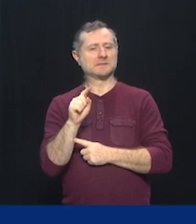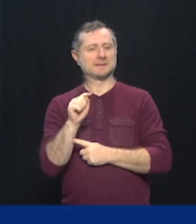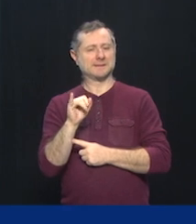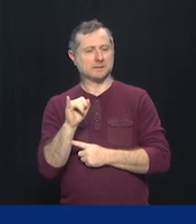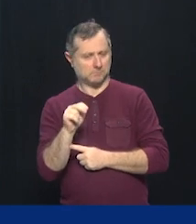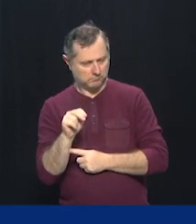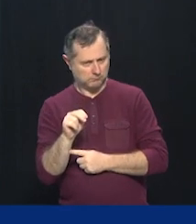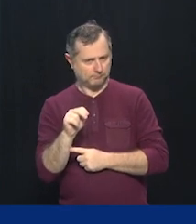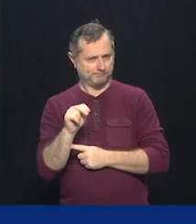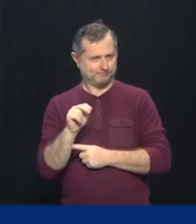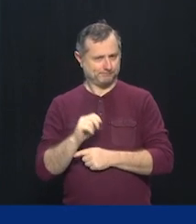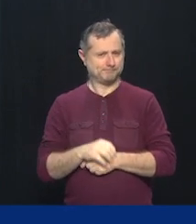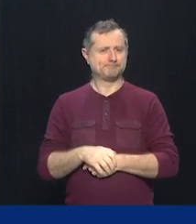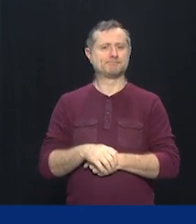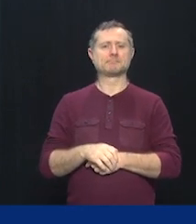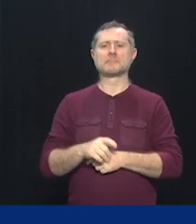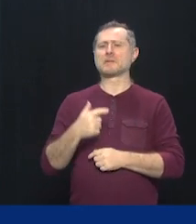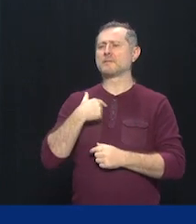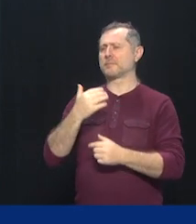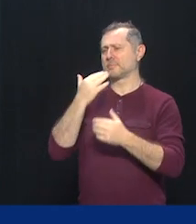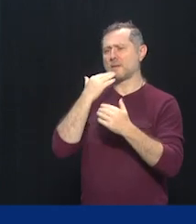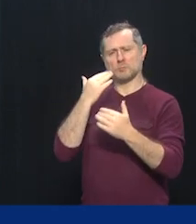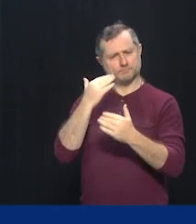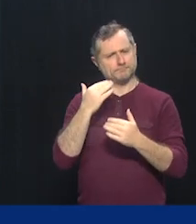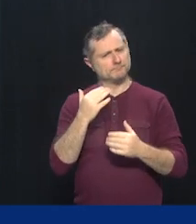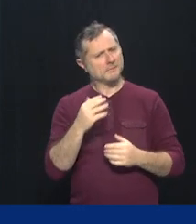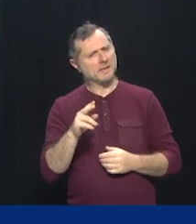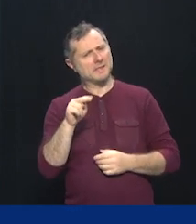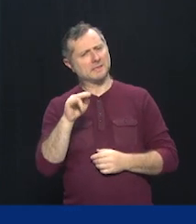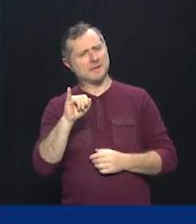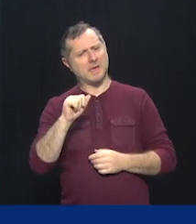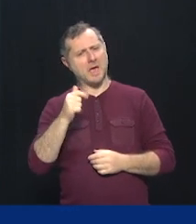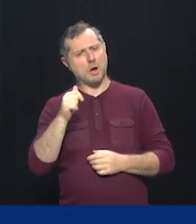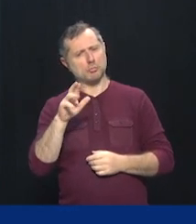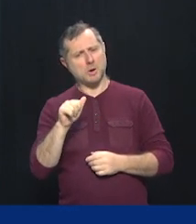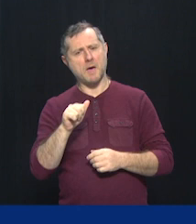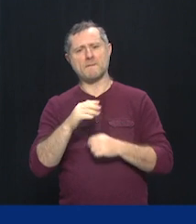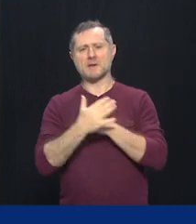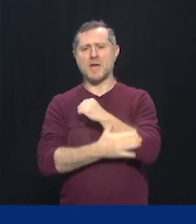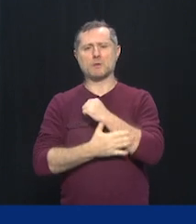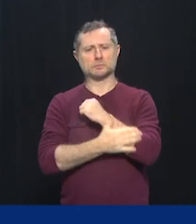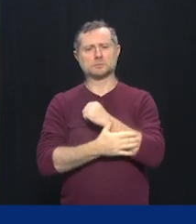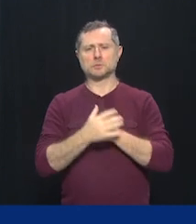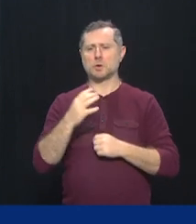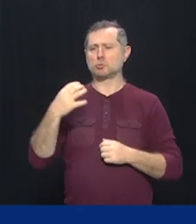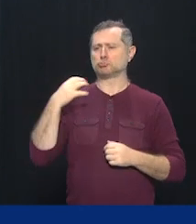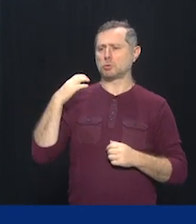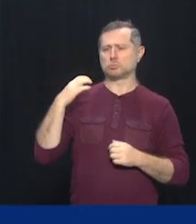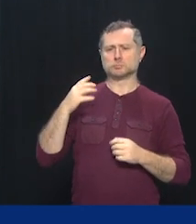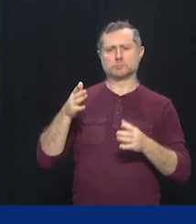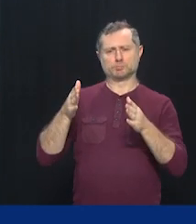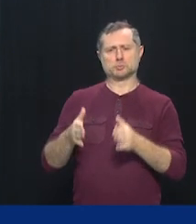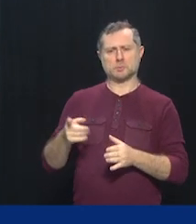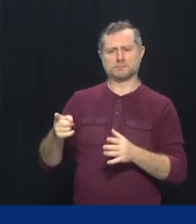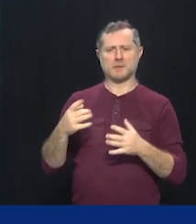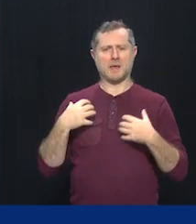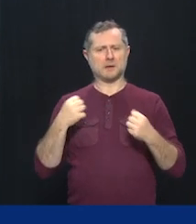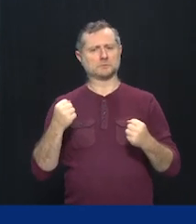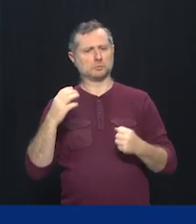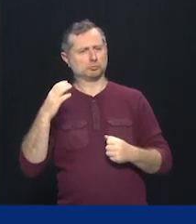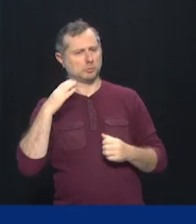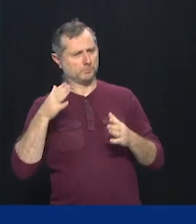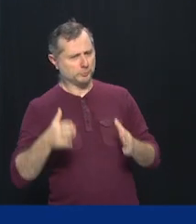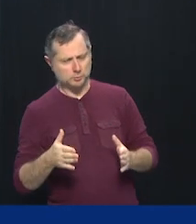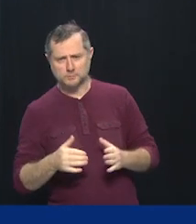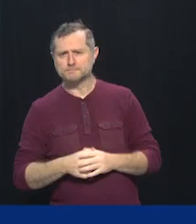Littleton North, Rebecca Widdish in Niagara County, Chairperson, and Dave Stapleton, your Health Commissioner. Yes, we wanted to make sure that communities